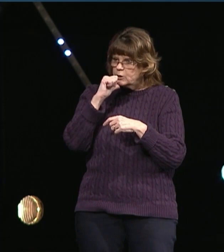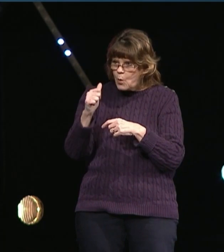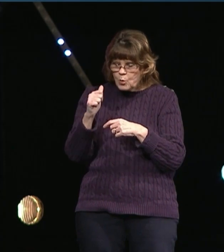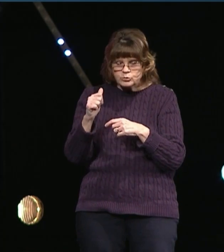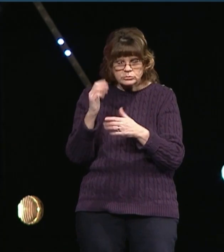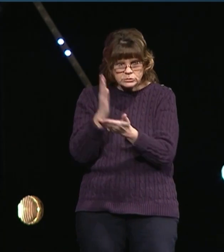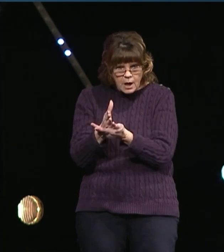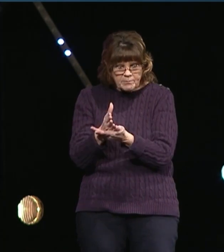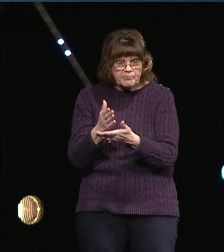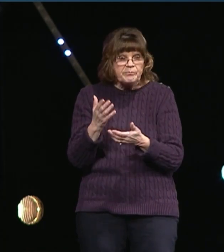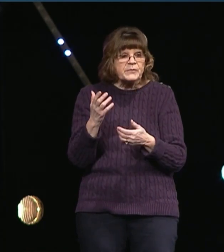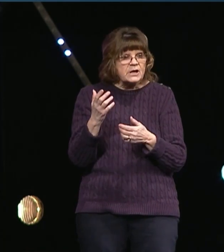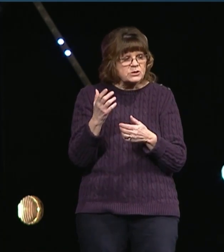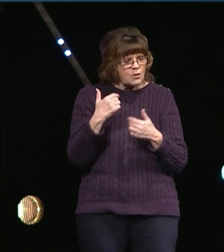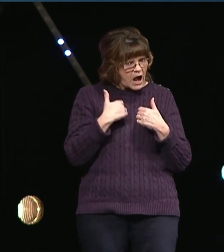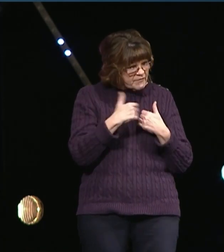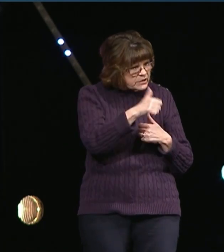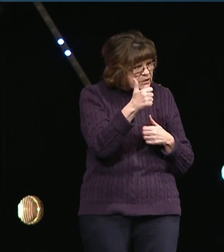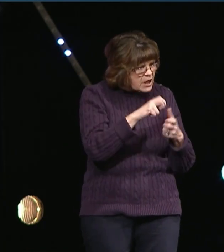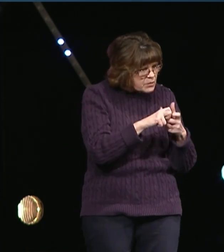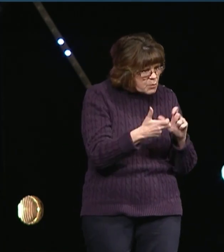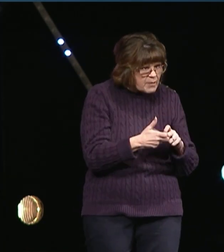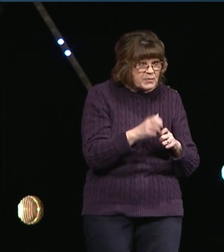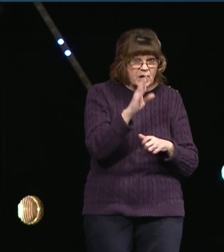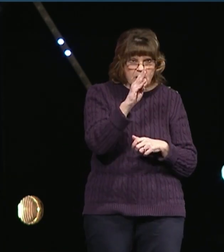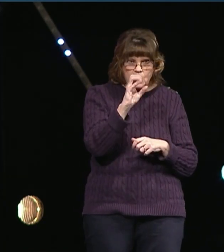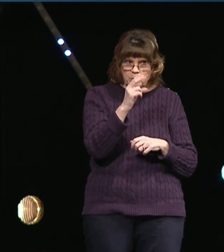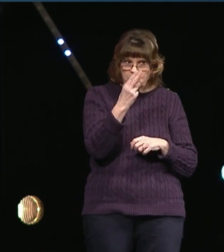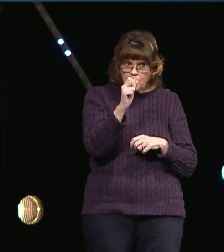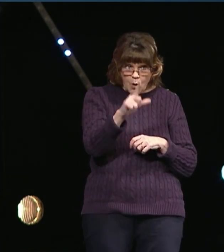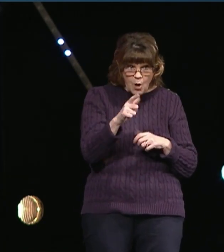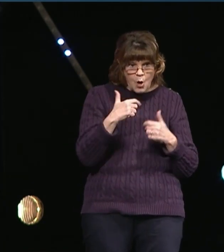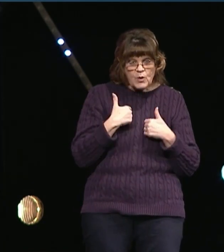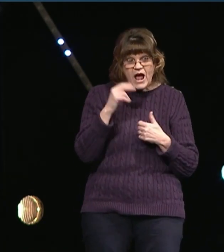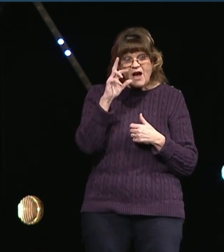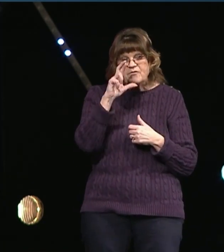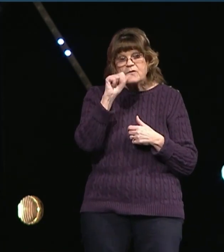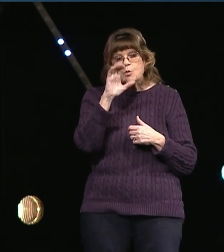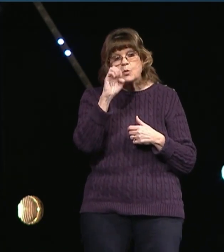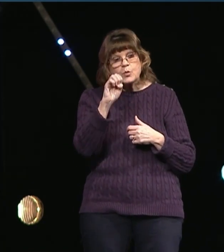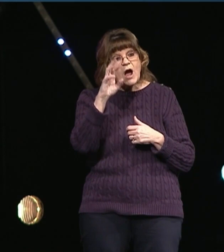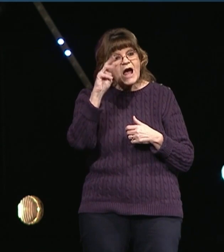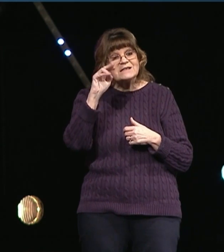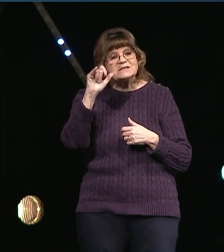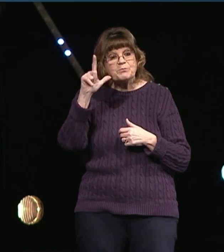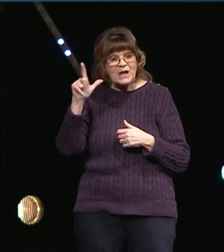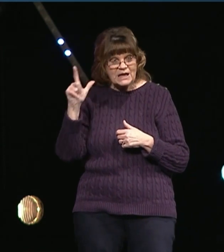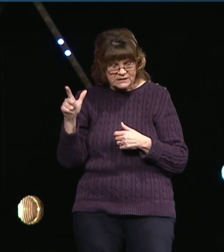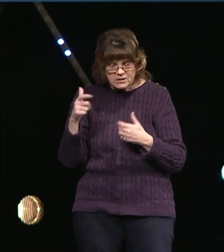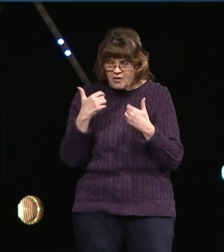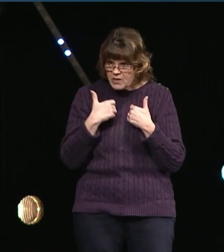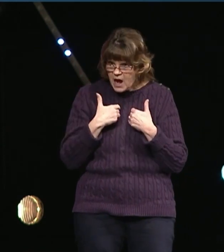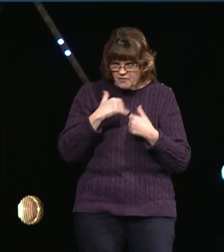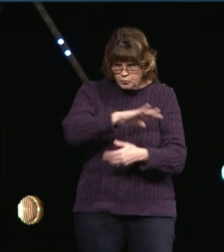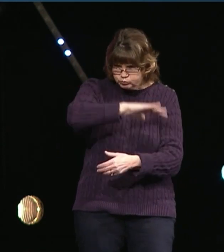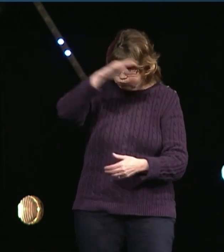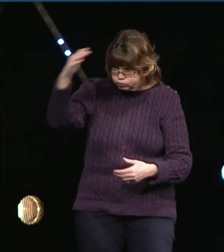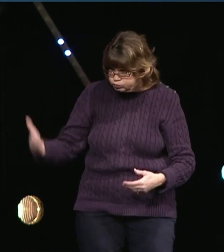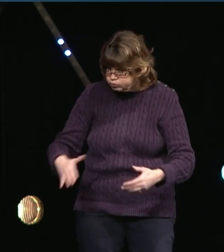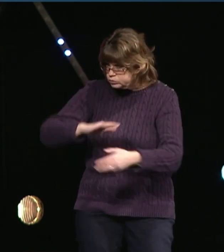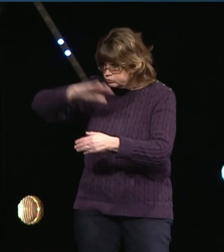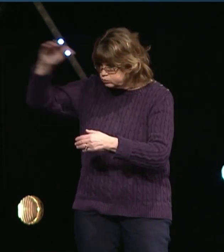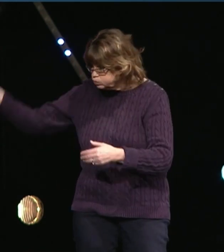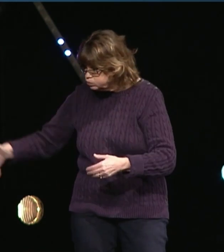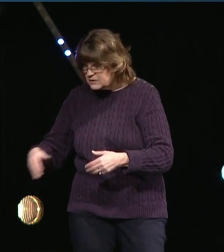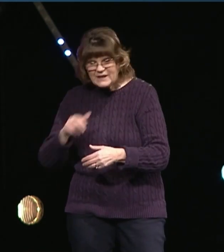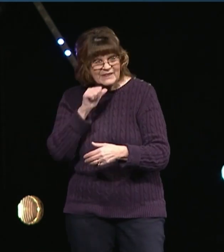He said, and I had another problem. I said, here in Bohol, we have a couple of rice mills. And he said, they have these mountains of rice hulls, and they